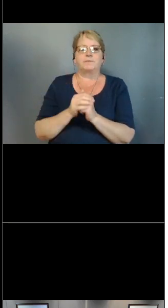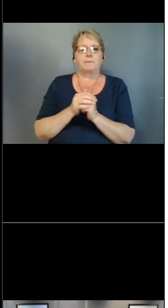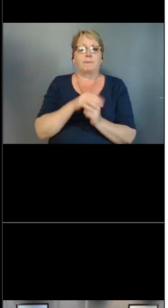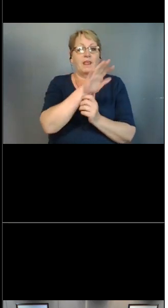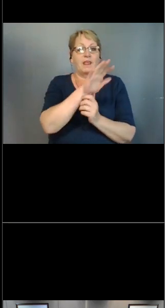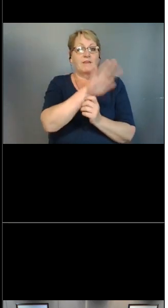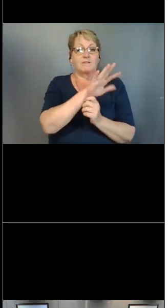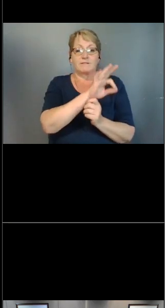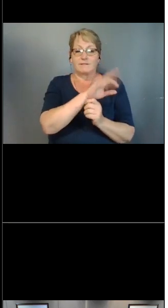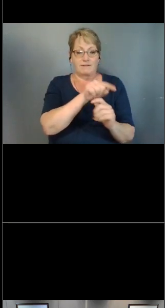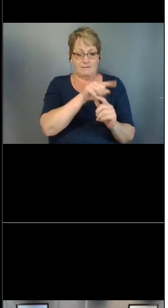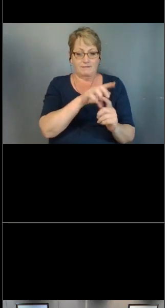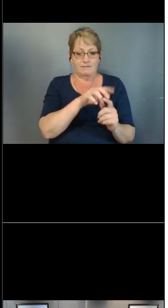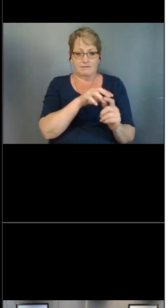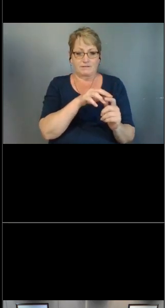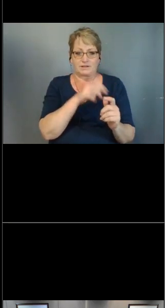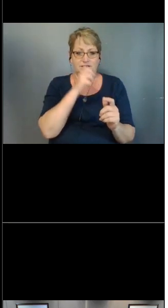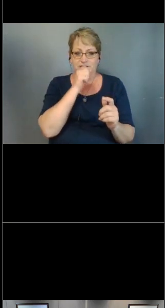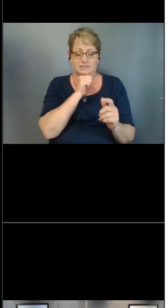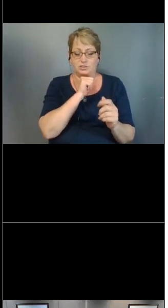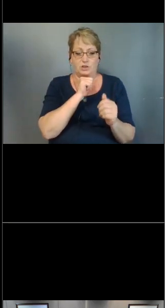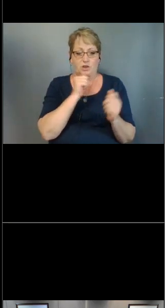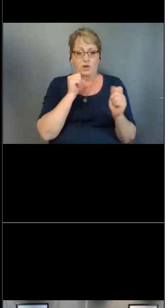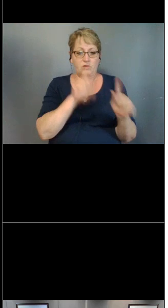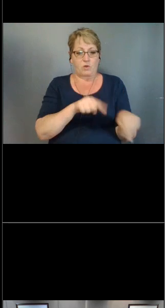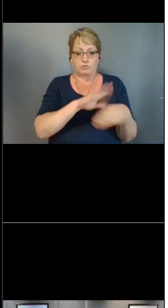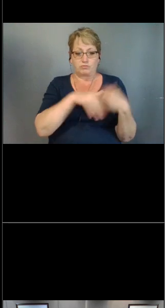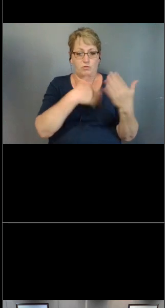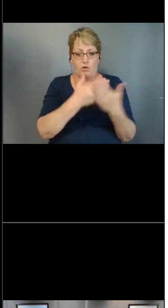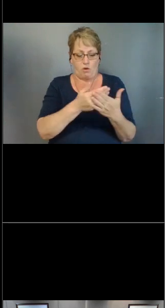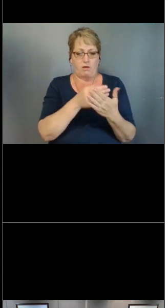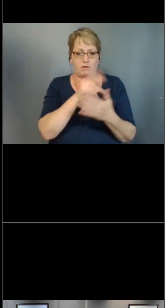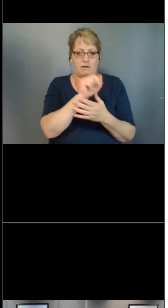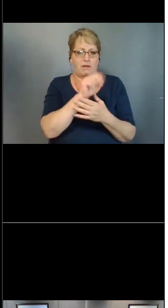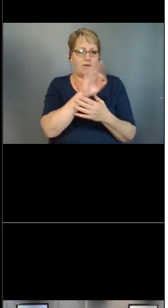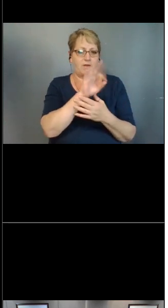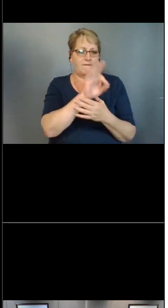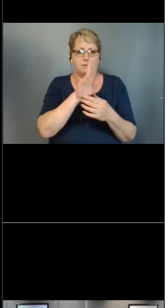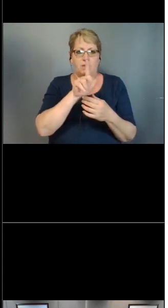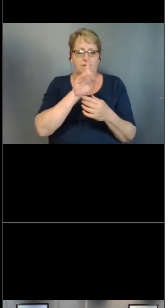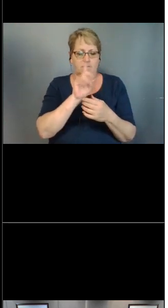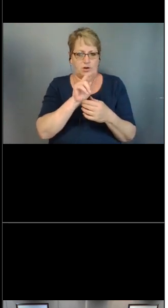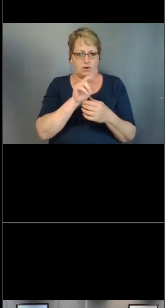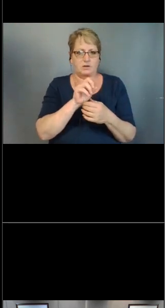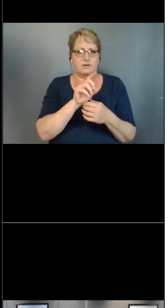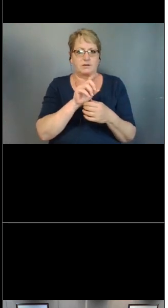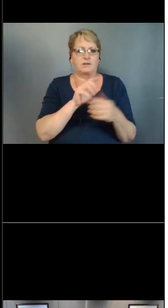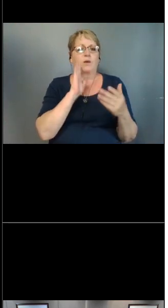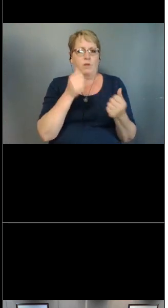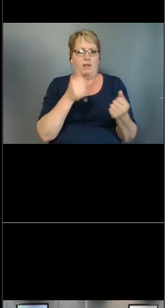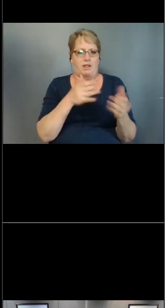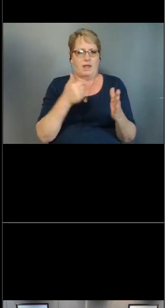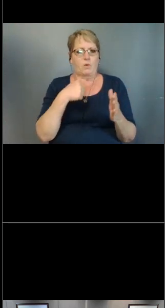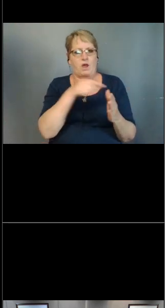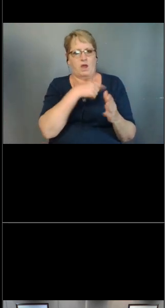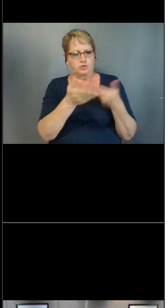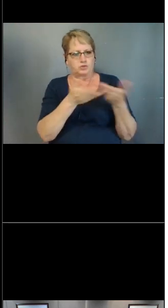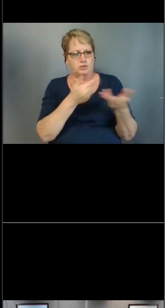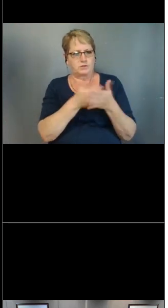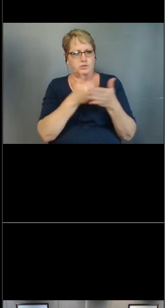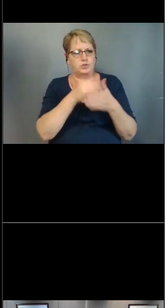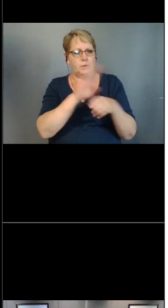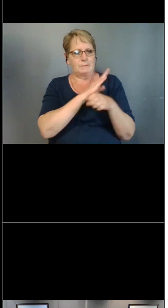which does not attract much ridership on portions of Niagara Falls Boulevard or Ward Roads. The resulting route allows us to serve a new business center while still maintaining access